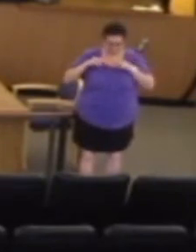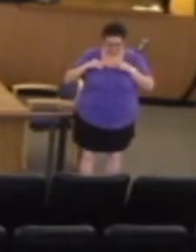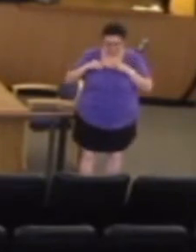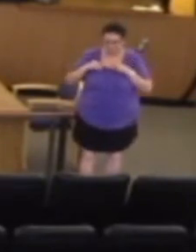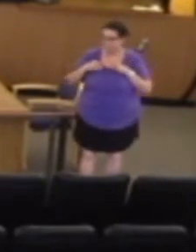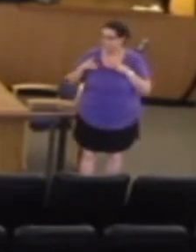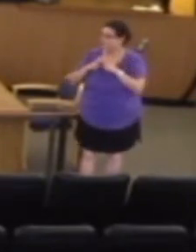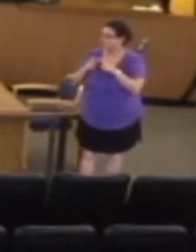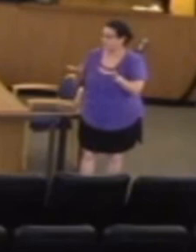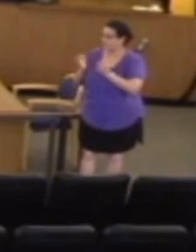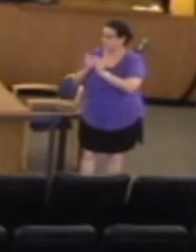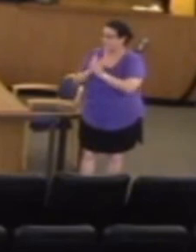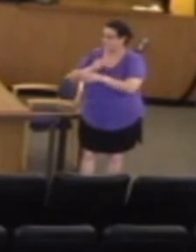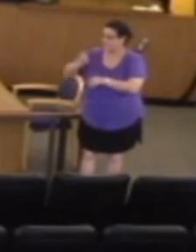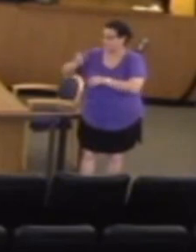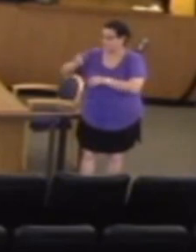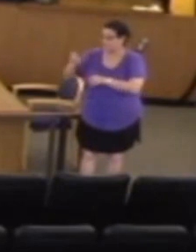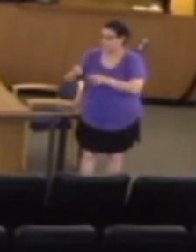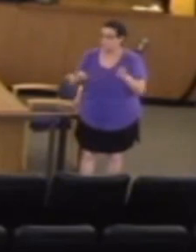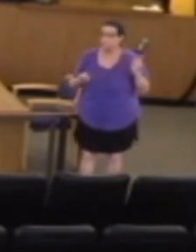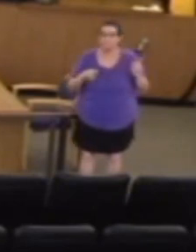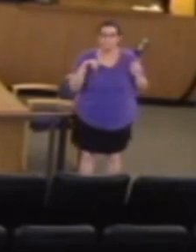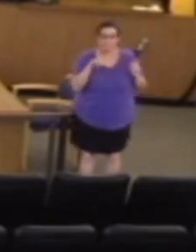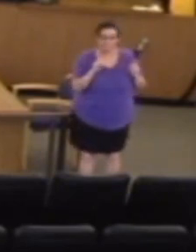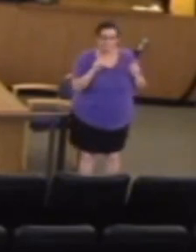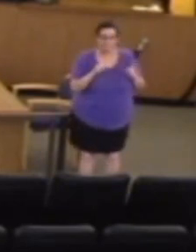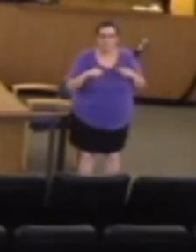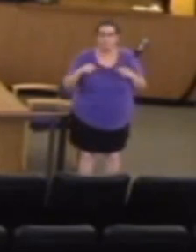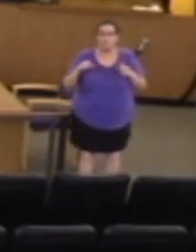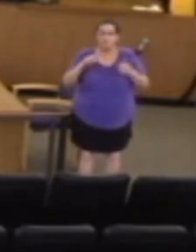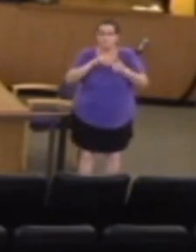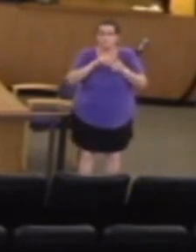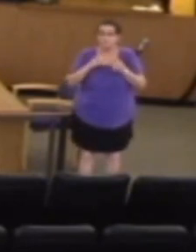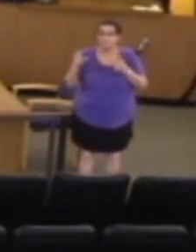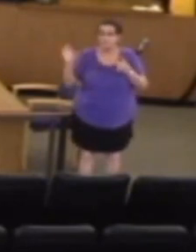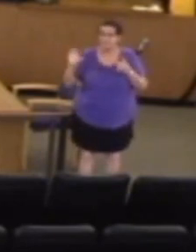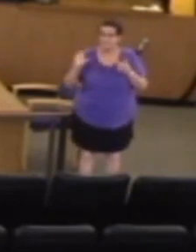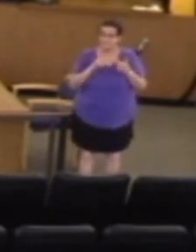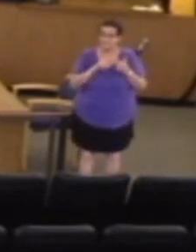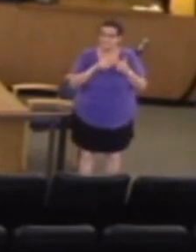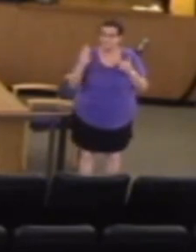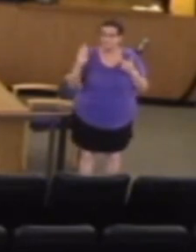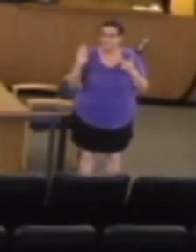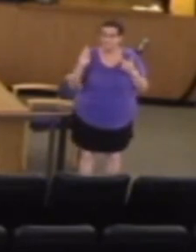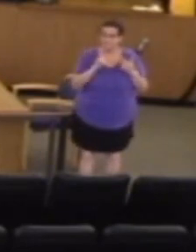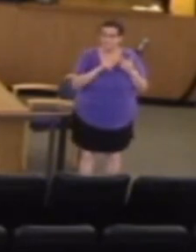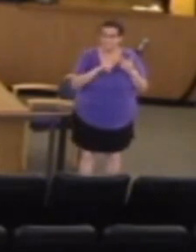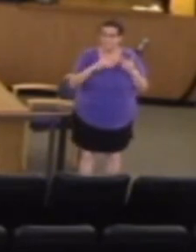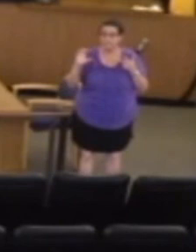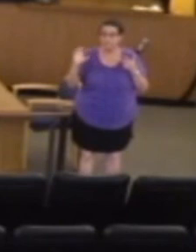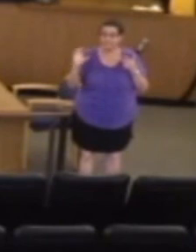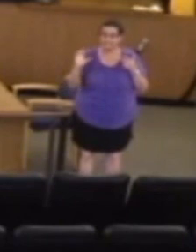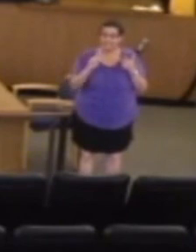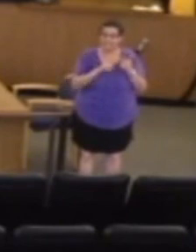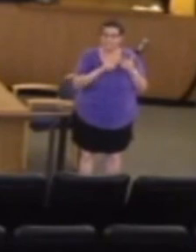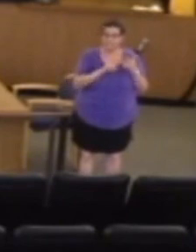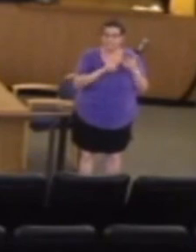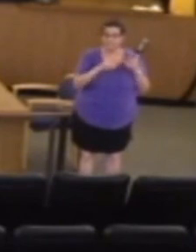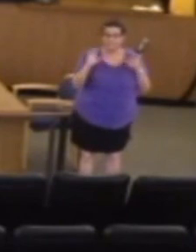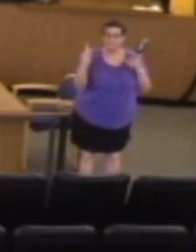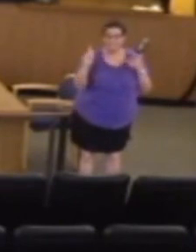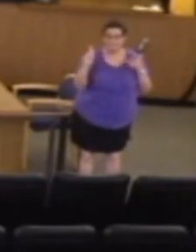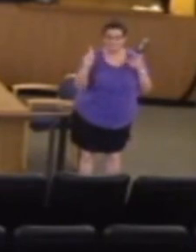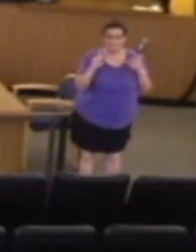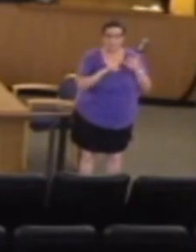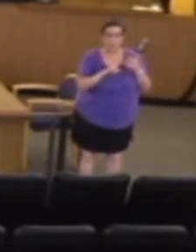adjourn? I'm so moved. Second. Supervisor Clavin? Aye. Councilman Blakeman? Aye. Councilman Carini? Aye. Councilman